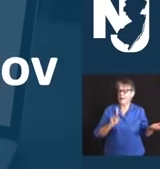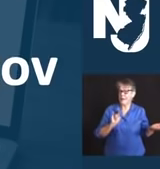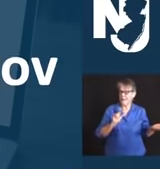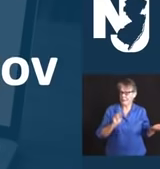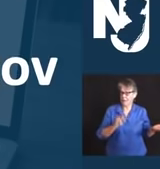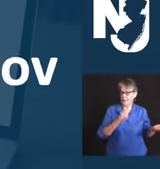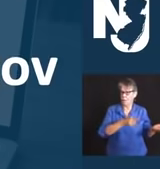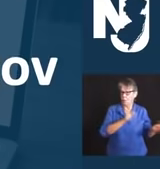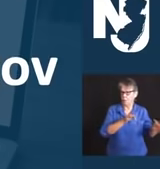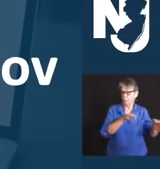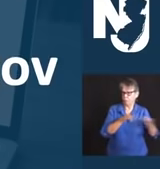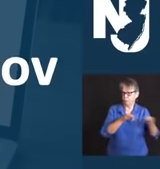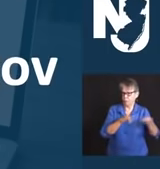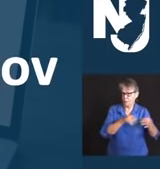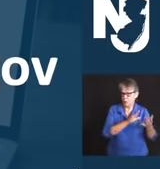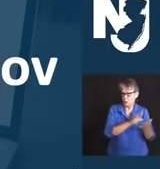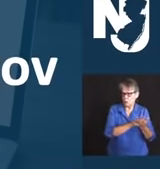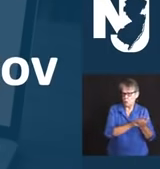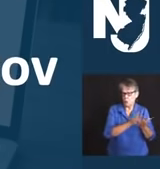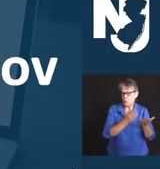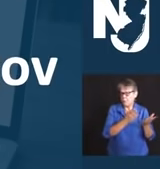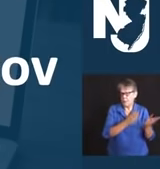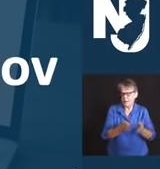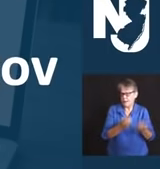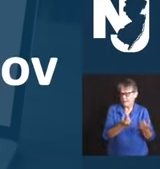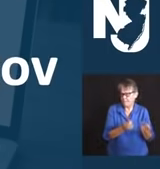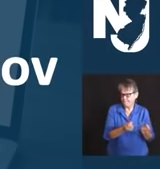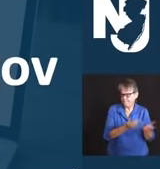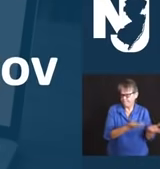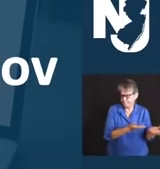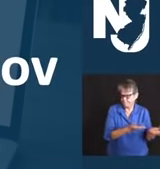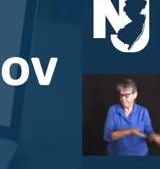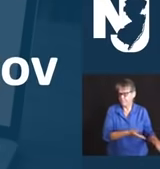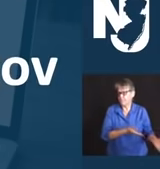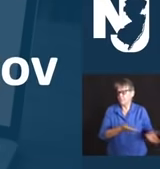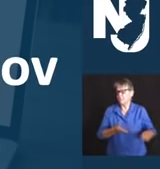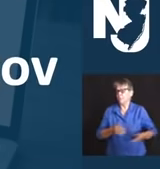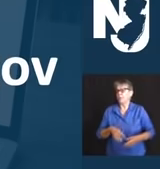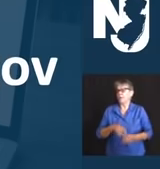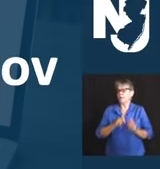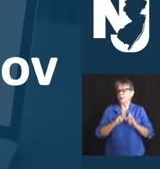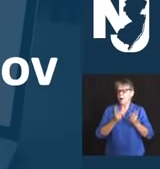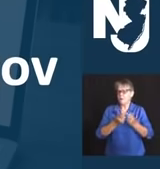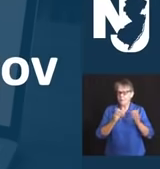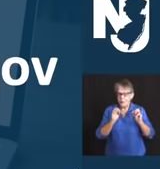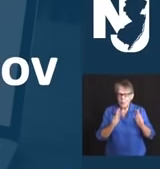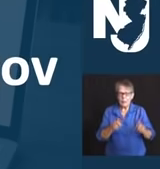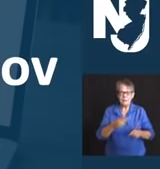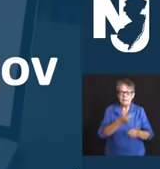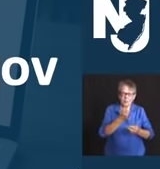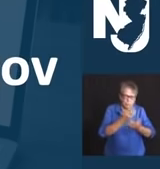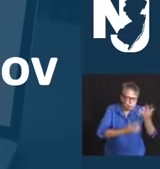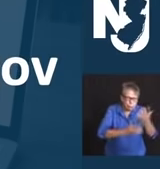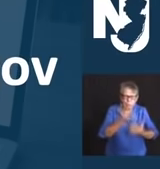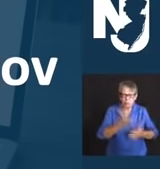Education have been taking throughout the summer to ensure that our school year gets off to a safe